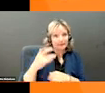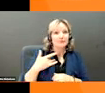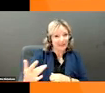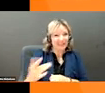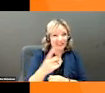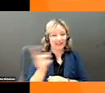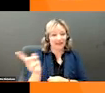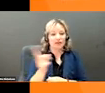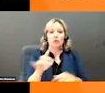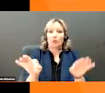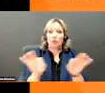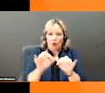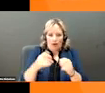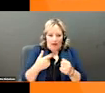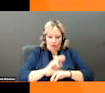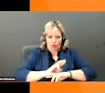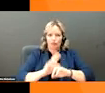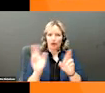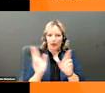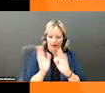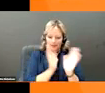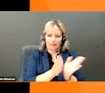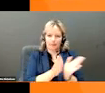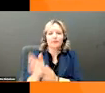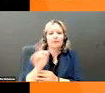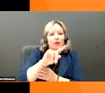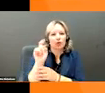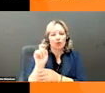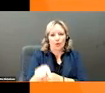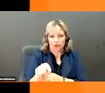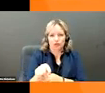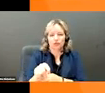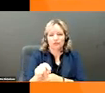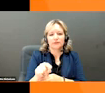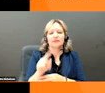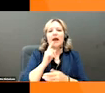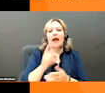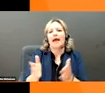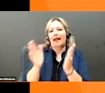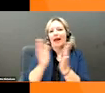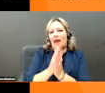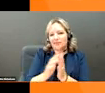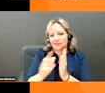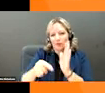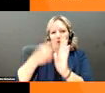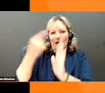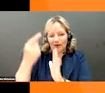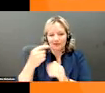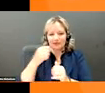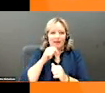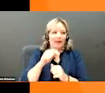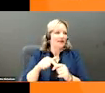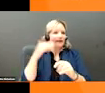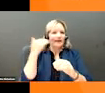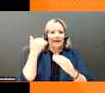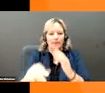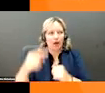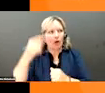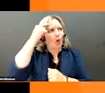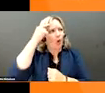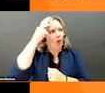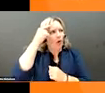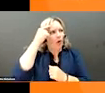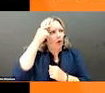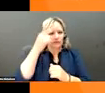you'll want to get your questions together to ask them, and you'll want to ask them at the same time instead of like 3 different emails. And you'll want to do